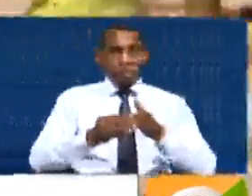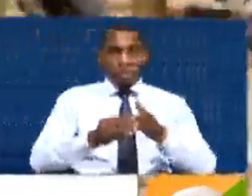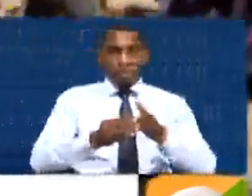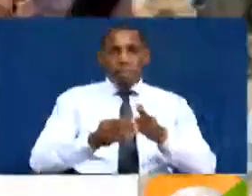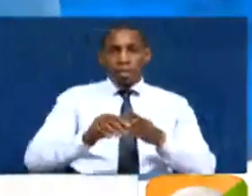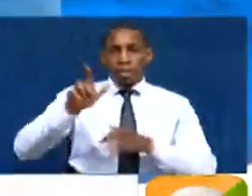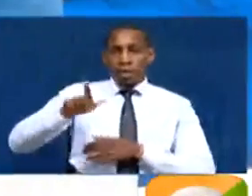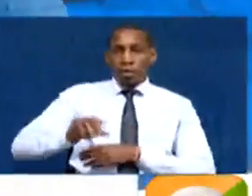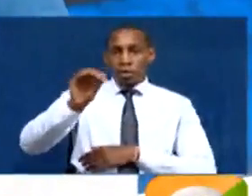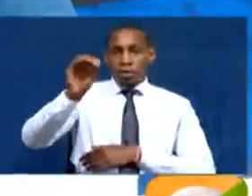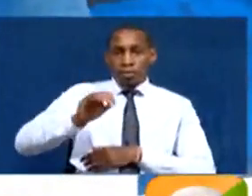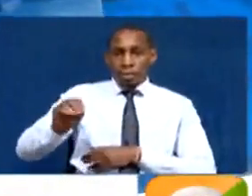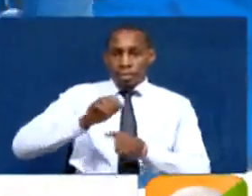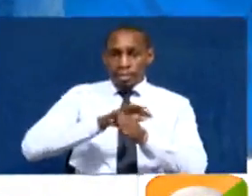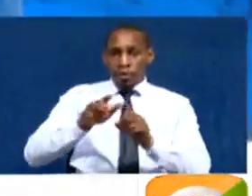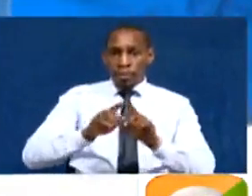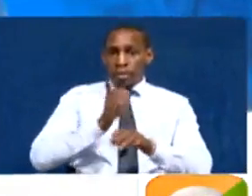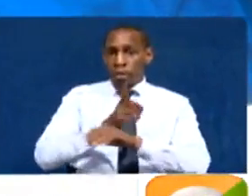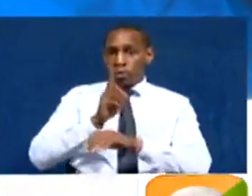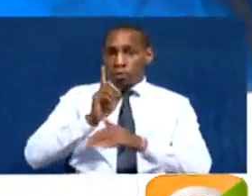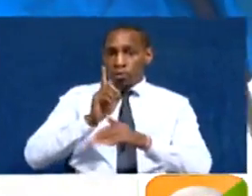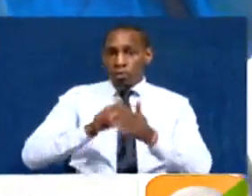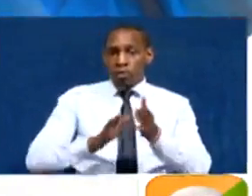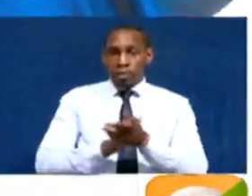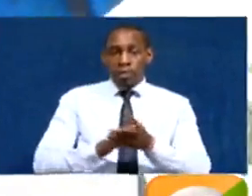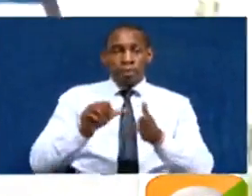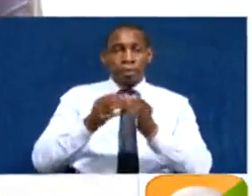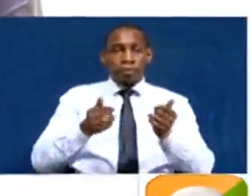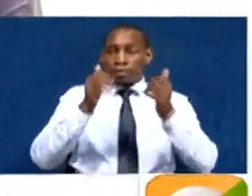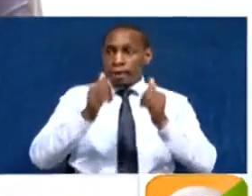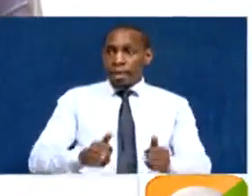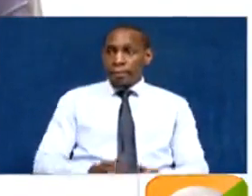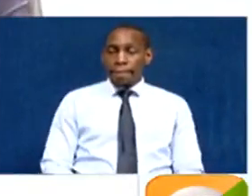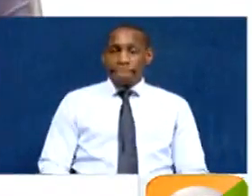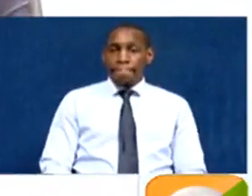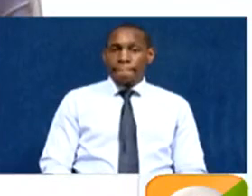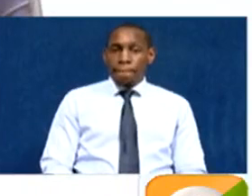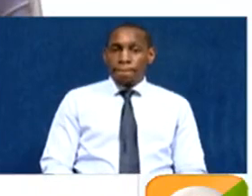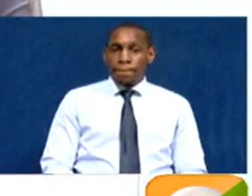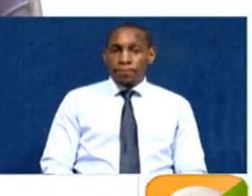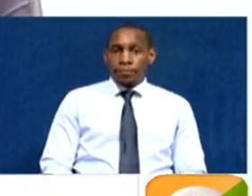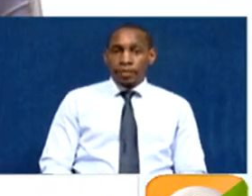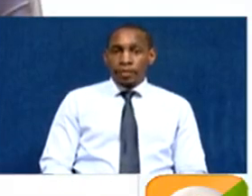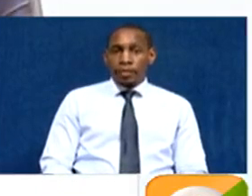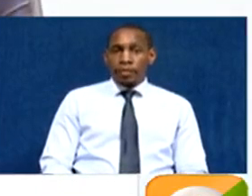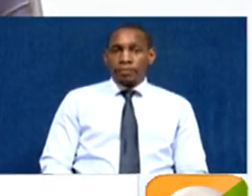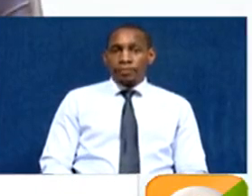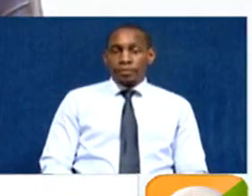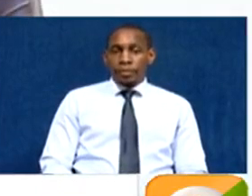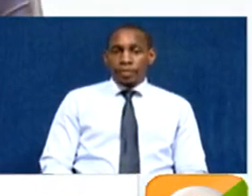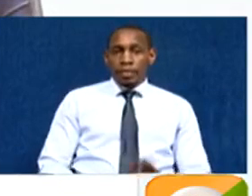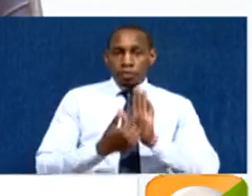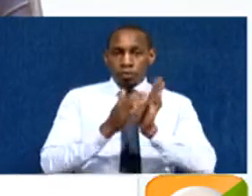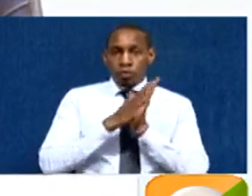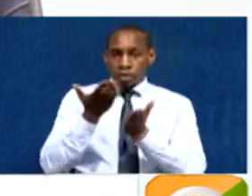low positivity rate, but warns that the country is not out of the woods yet. I will give an analogy of the rainy season.